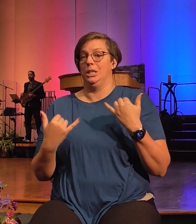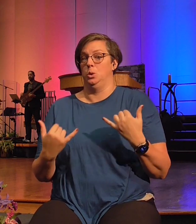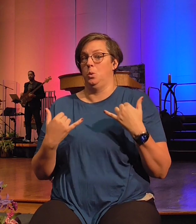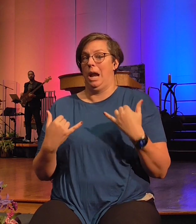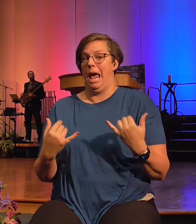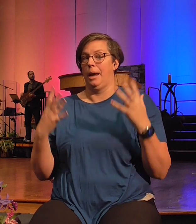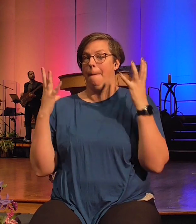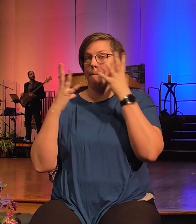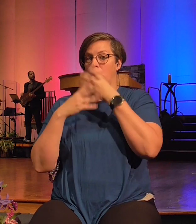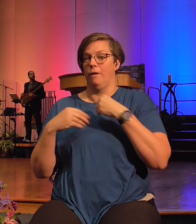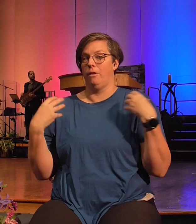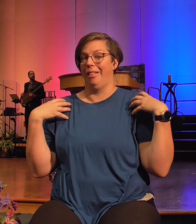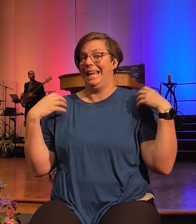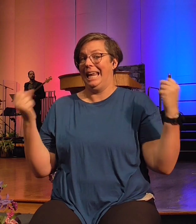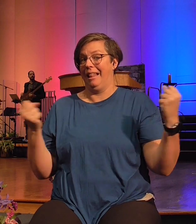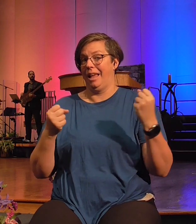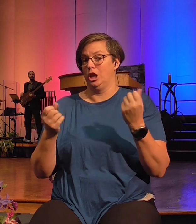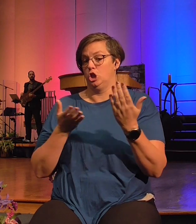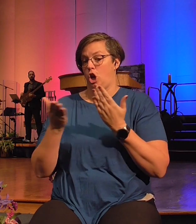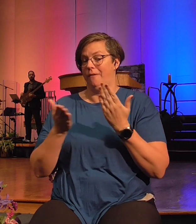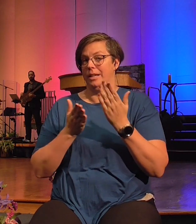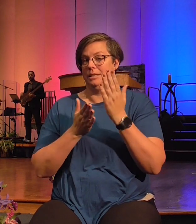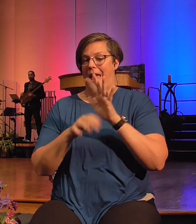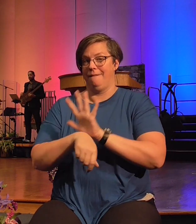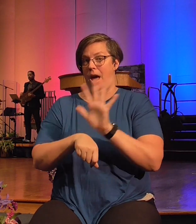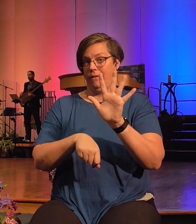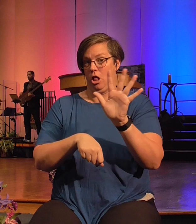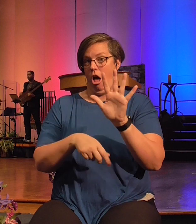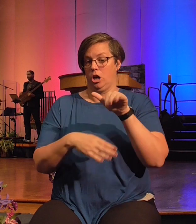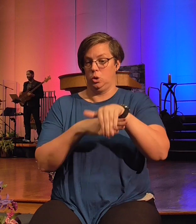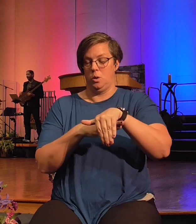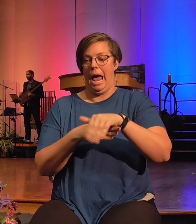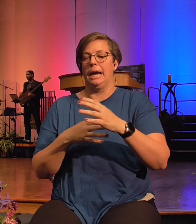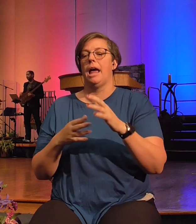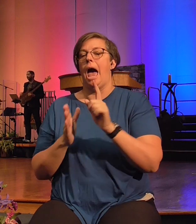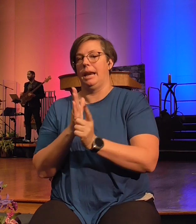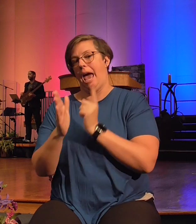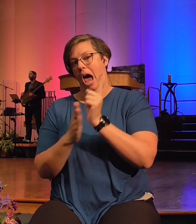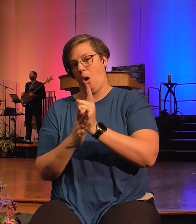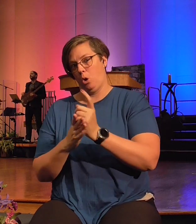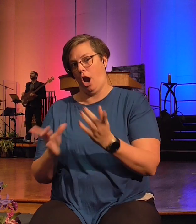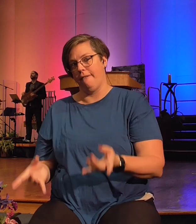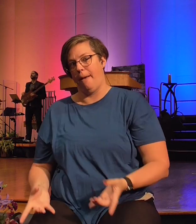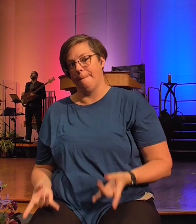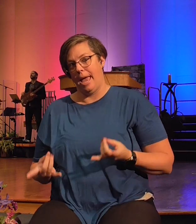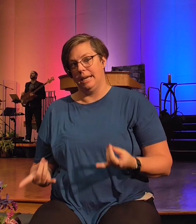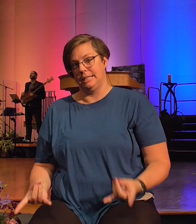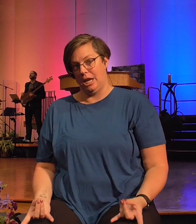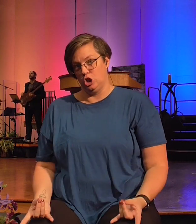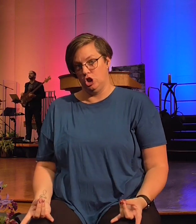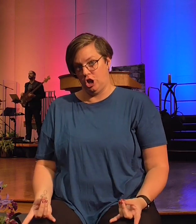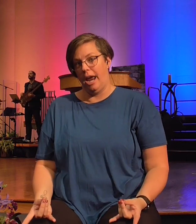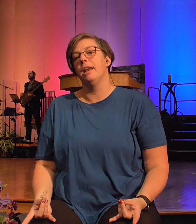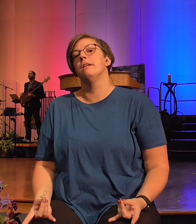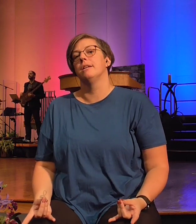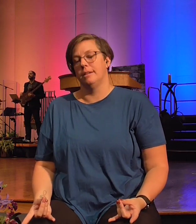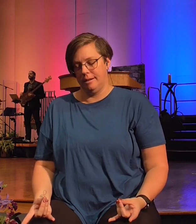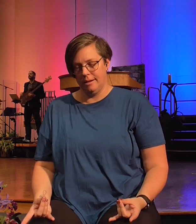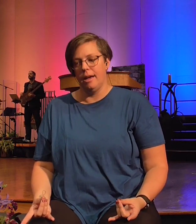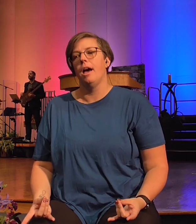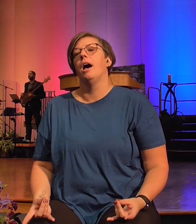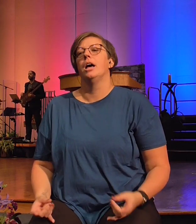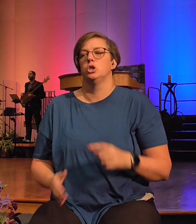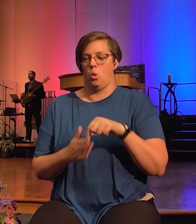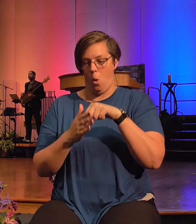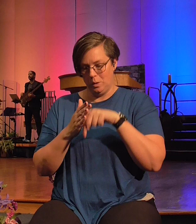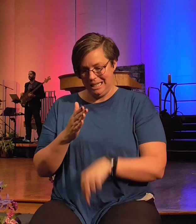Center Auditorium. It's an hour-long meditation, a great way to go deeper into the essence of who and what we are. And it's